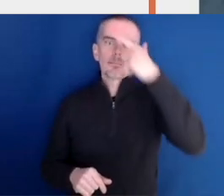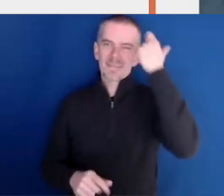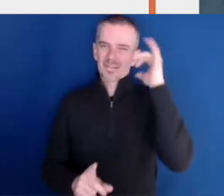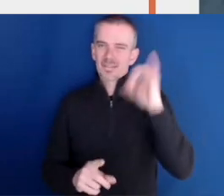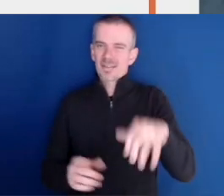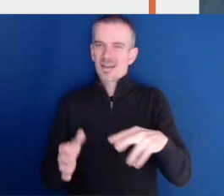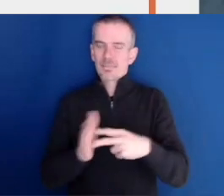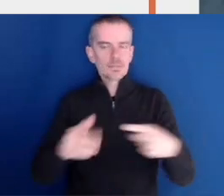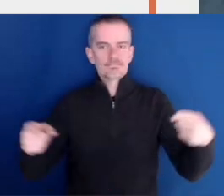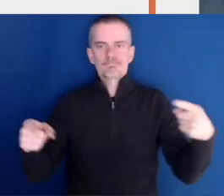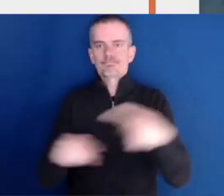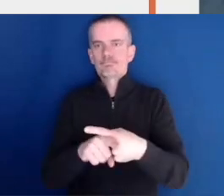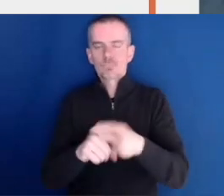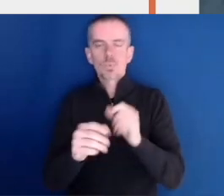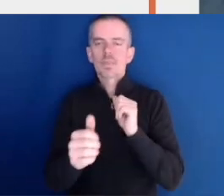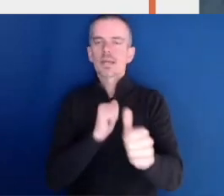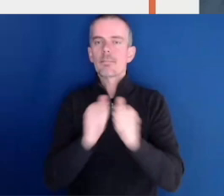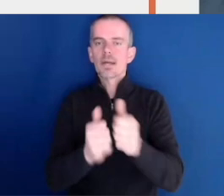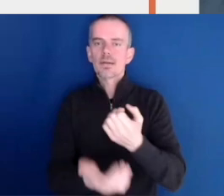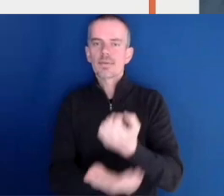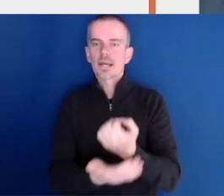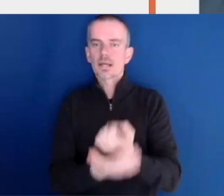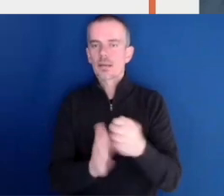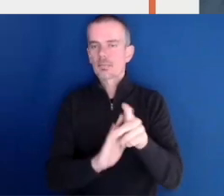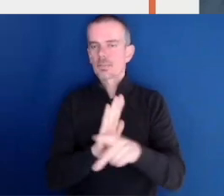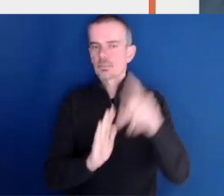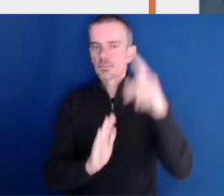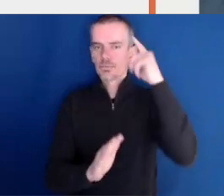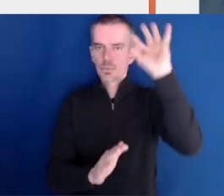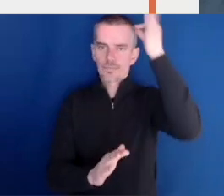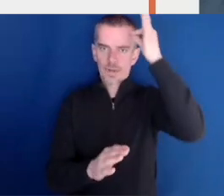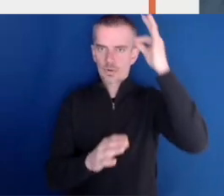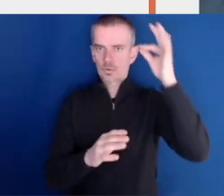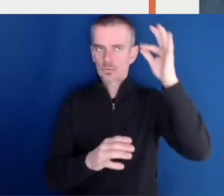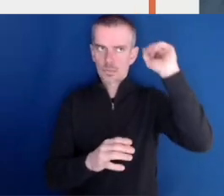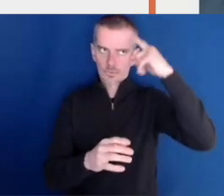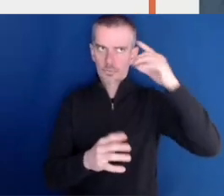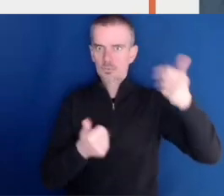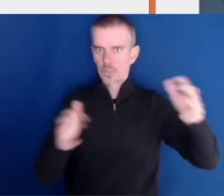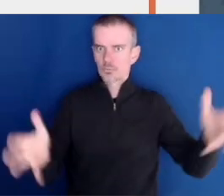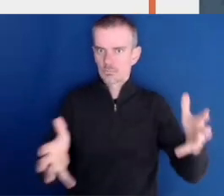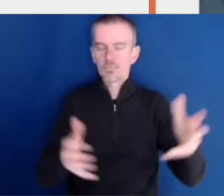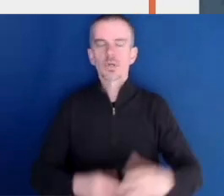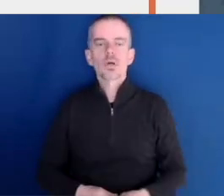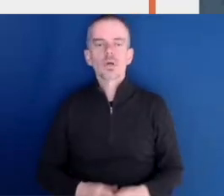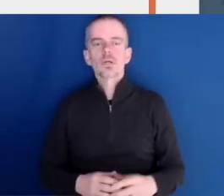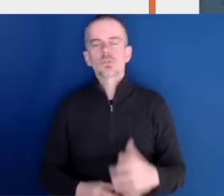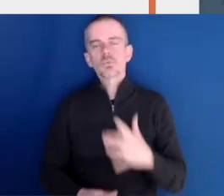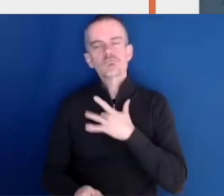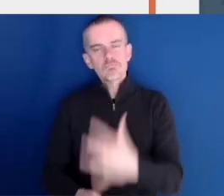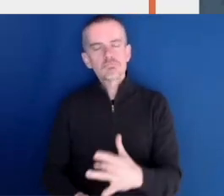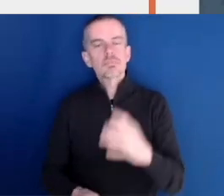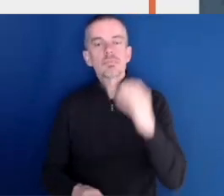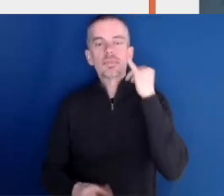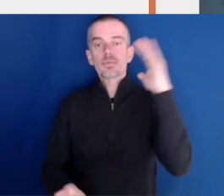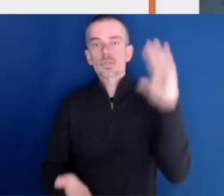to run counter to the competitive economic principles that the federal government is trying to promote. So in general, when there's